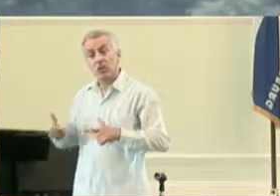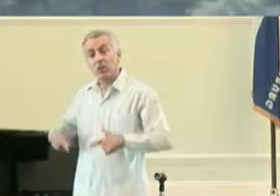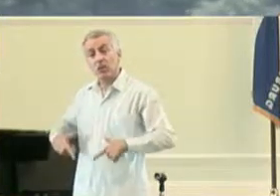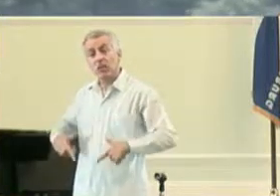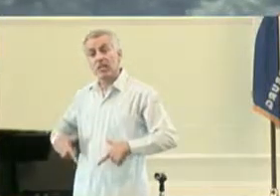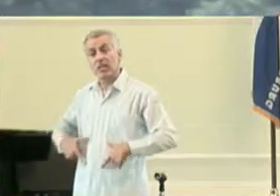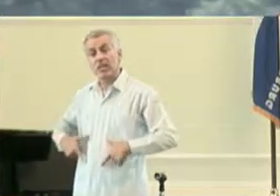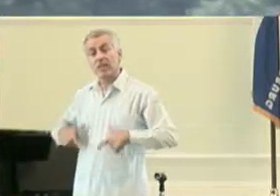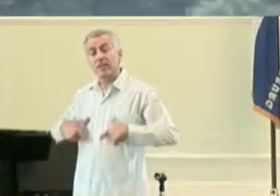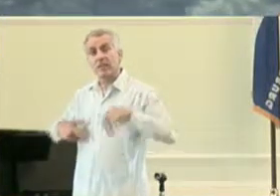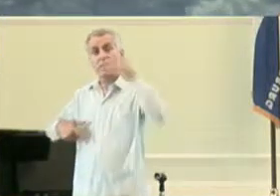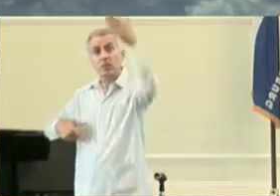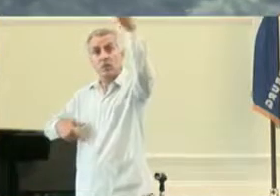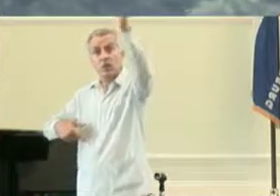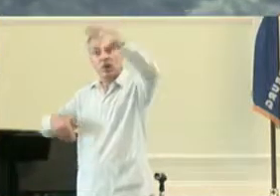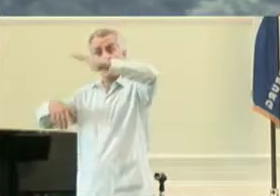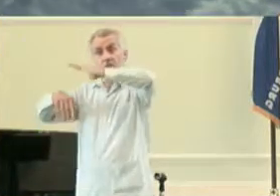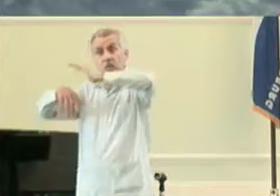for us.